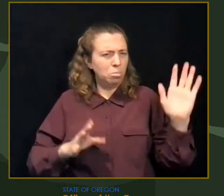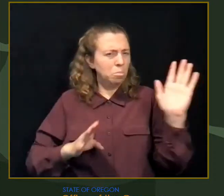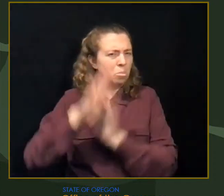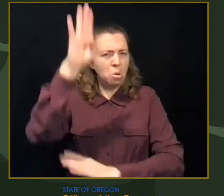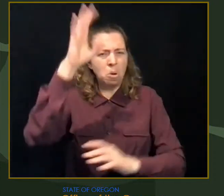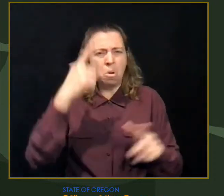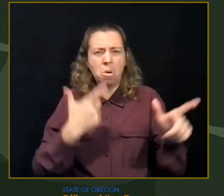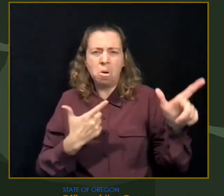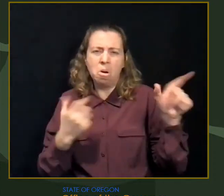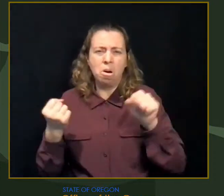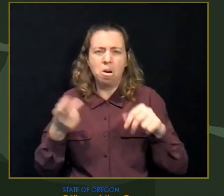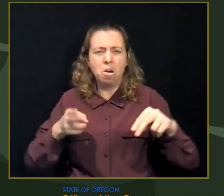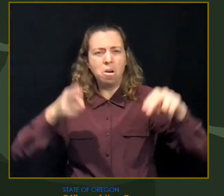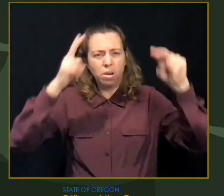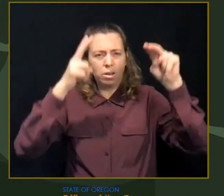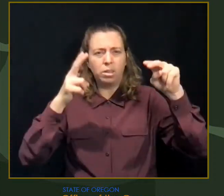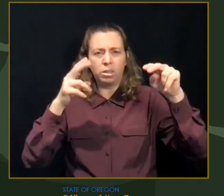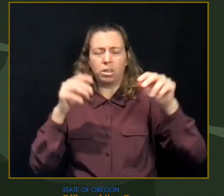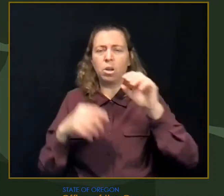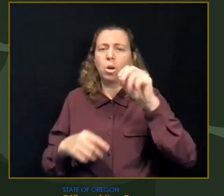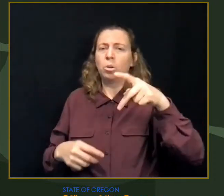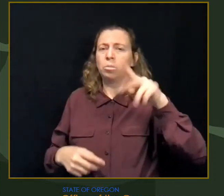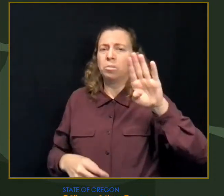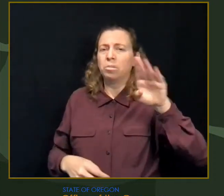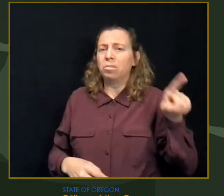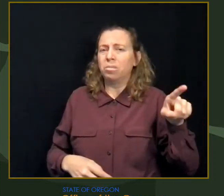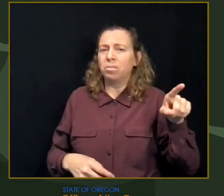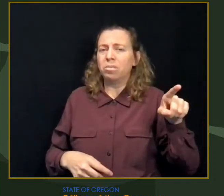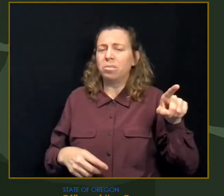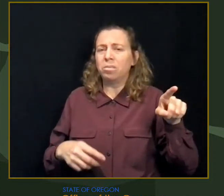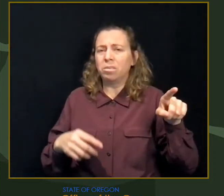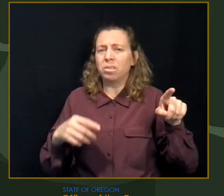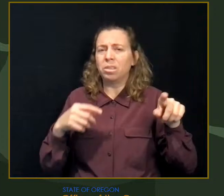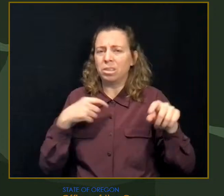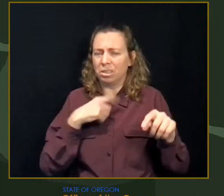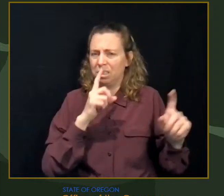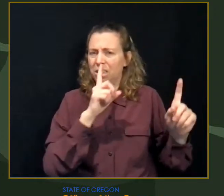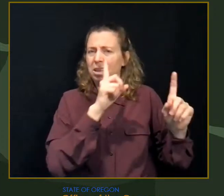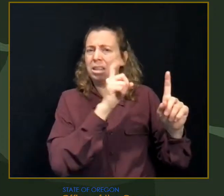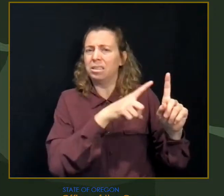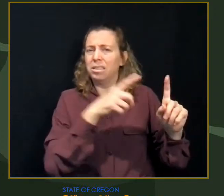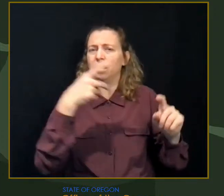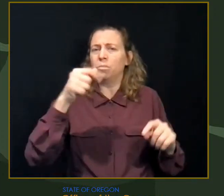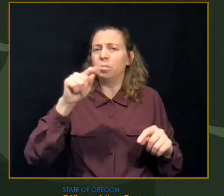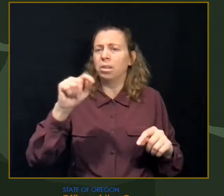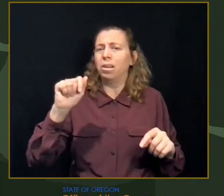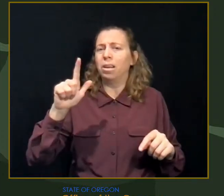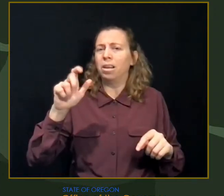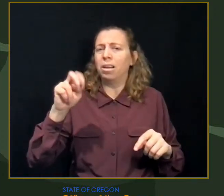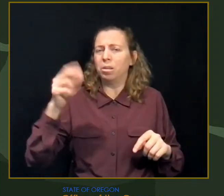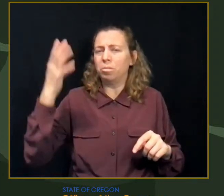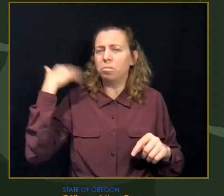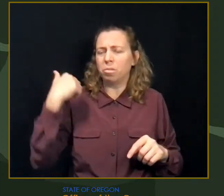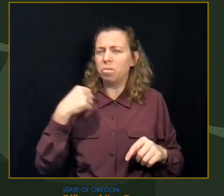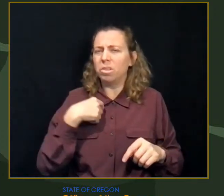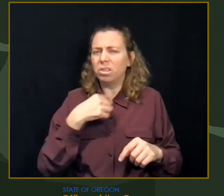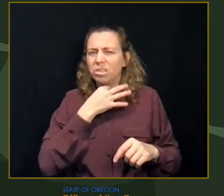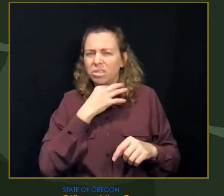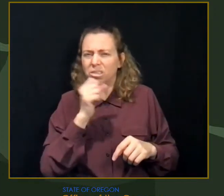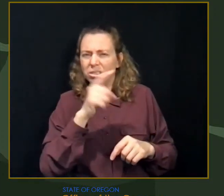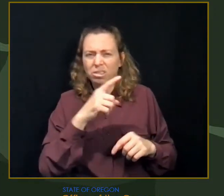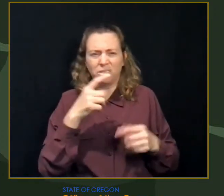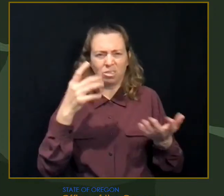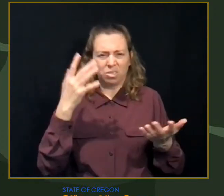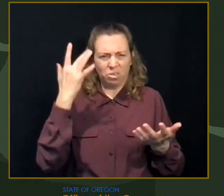OPB asked OHA Director Patrick Ellen on the air this week, couldn't you see this coming? Cases have been rising for